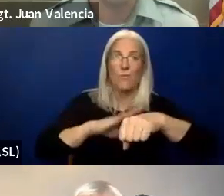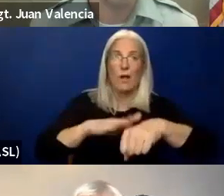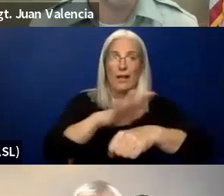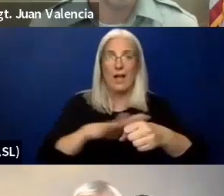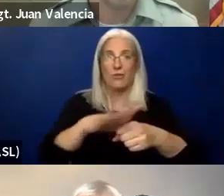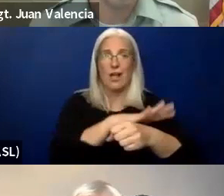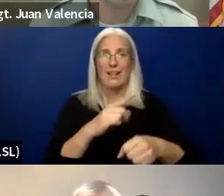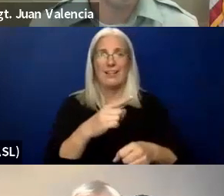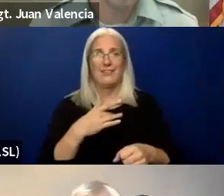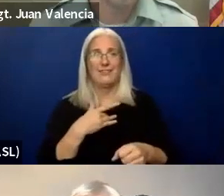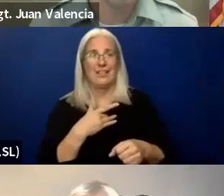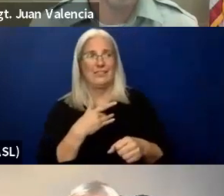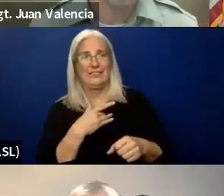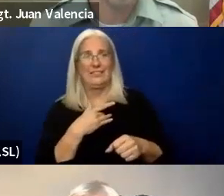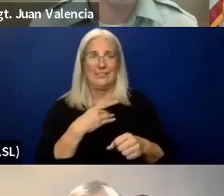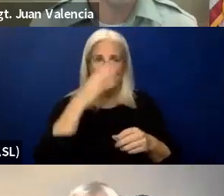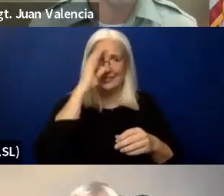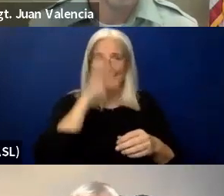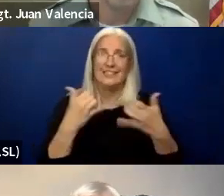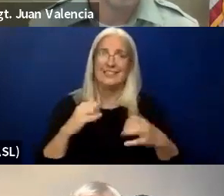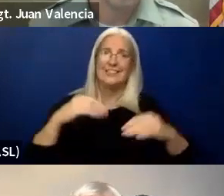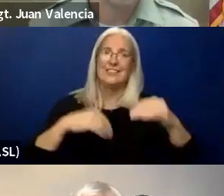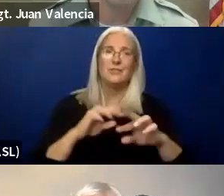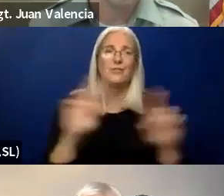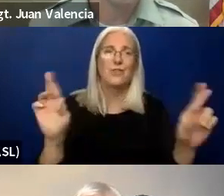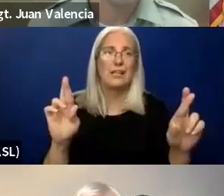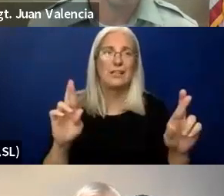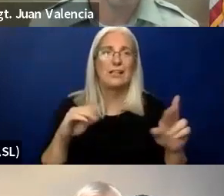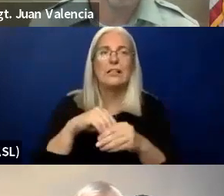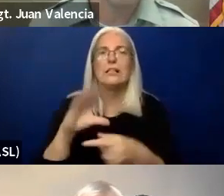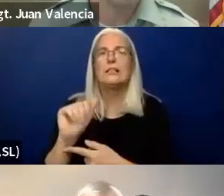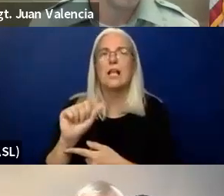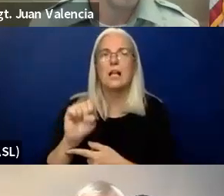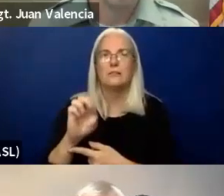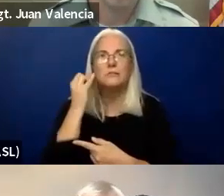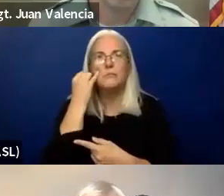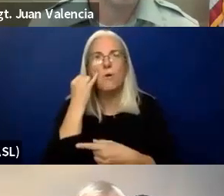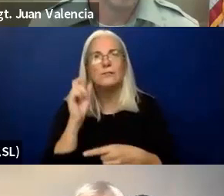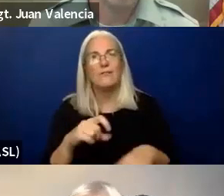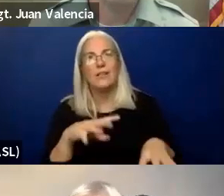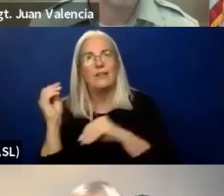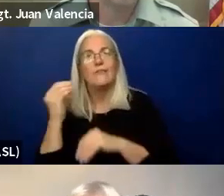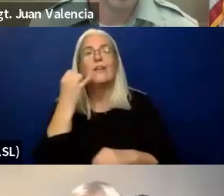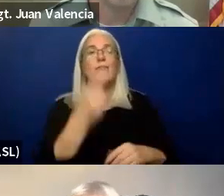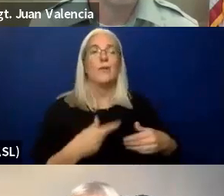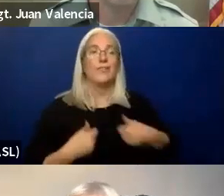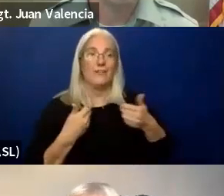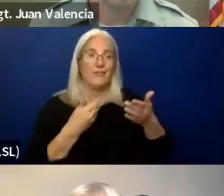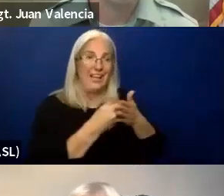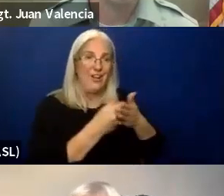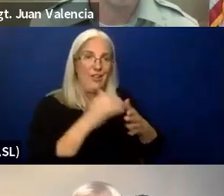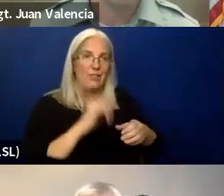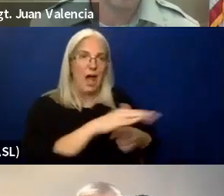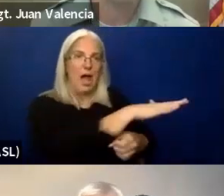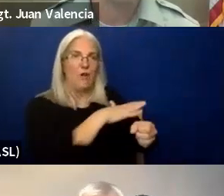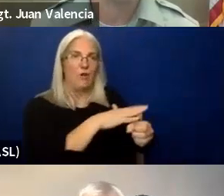ready. If you're if you're next to a zone that's under a warning, we recommend having things ready. That